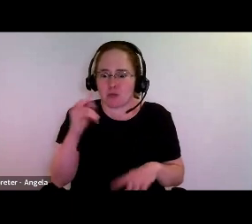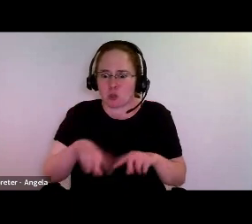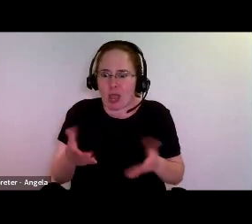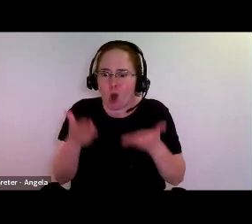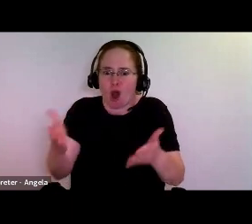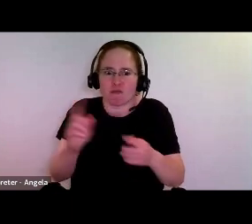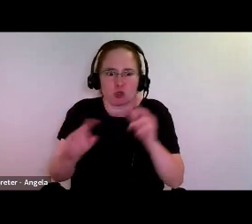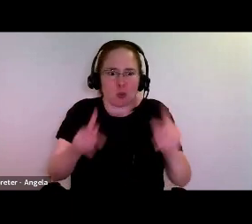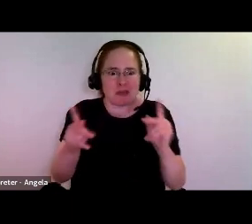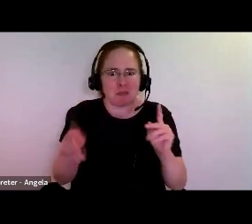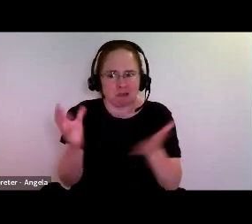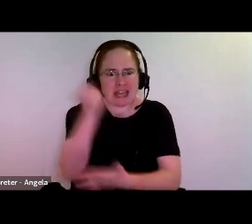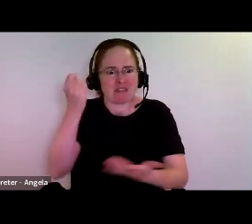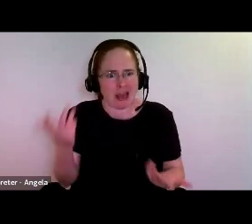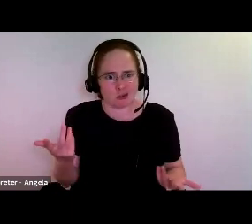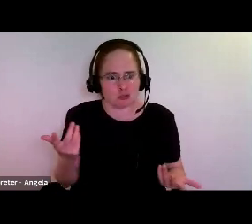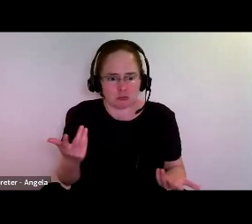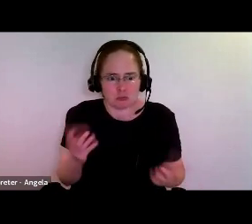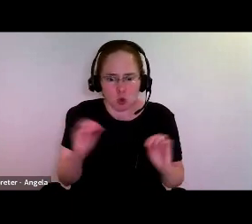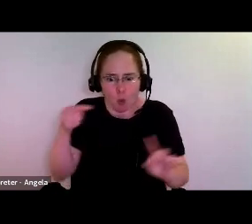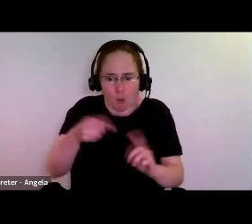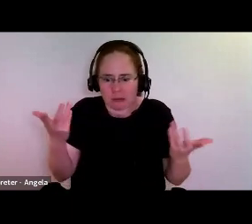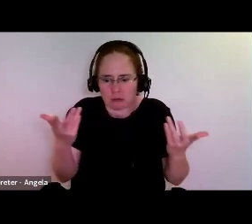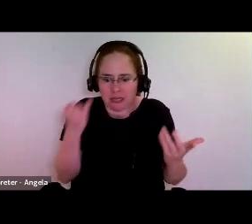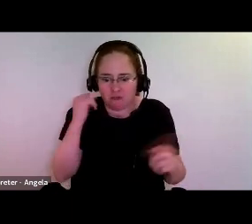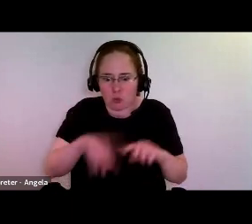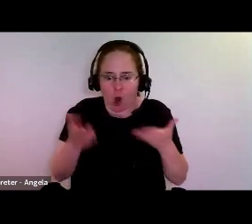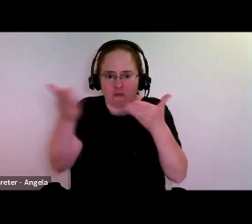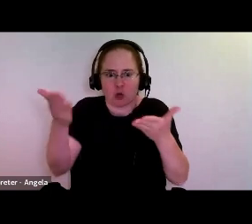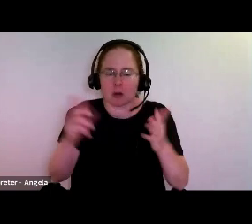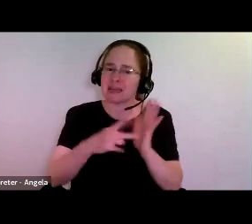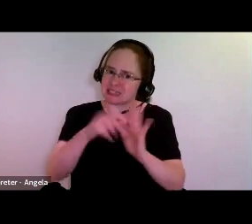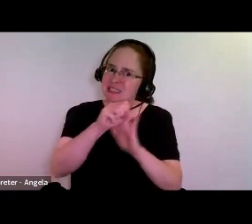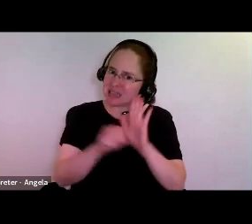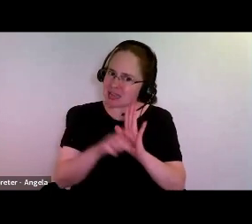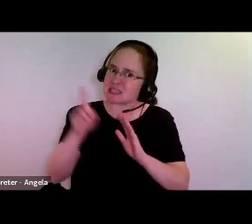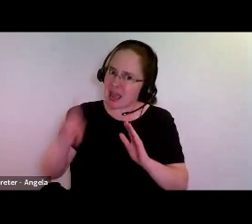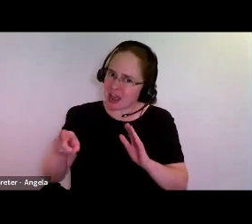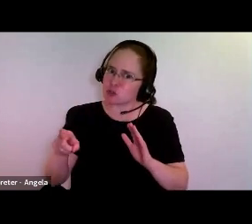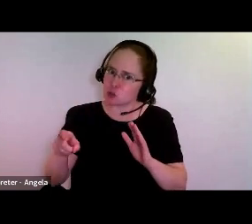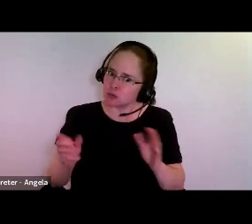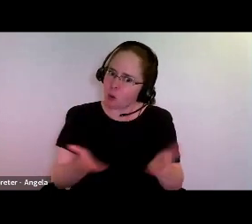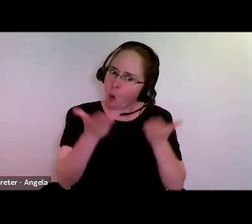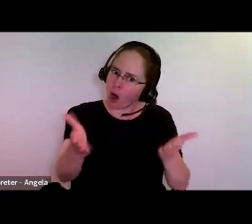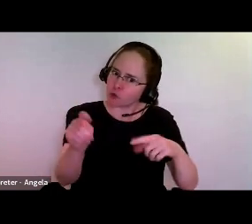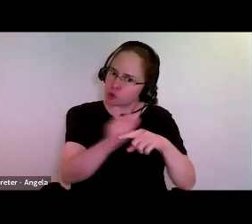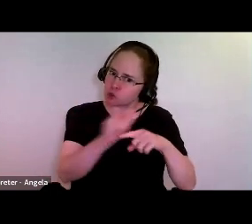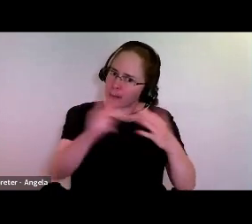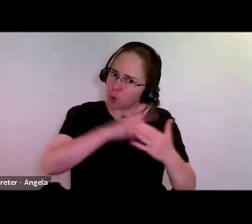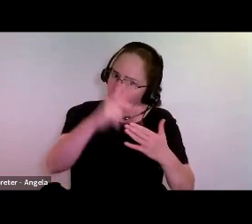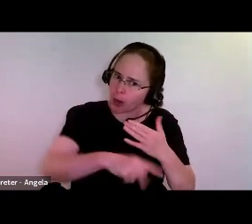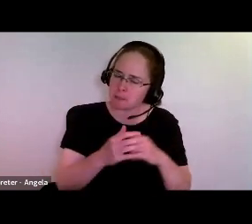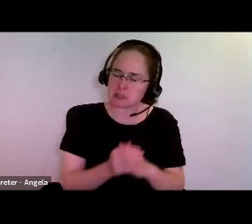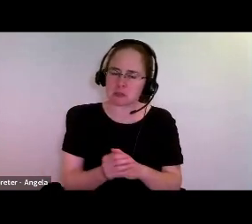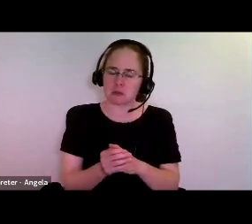people that can take advantage of it. And that means states have to get it into their training programs. The